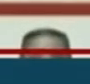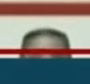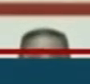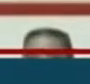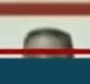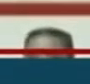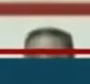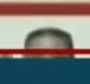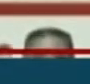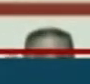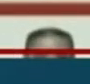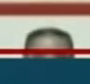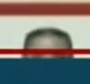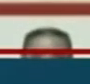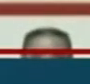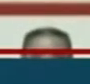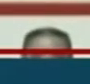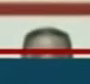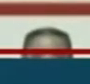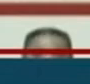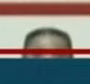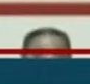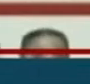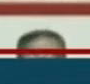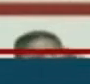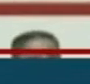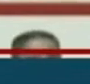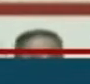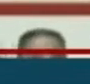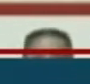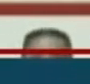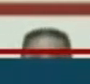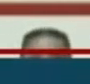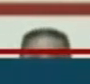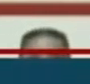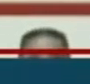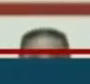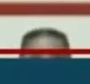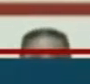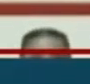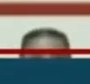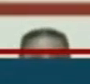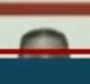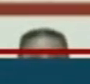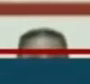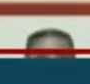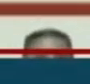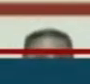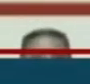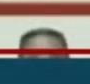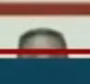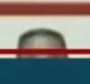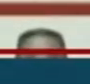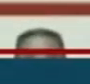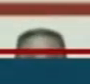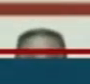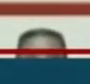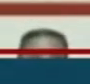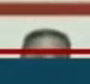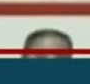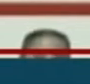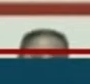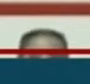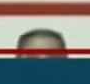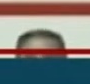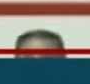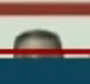Padrino Lopez reiterated the accusation against the Colombian government, led by Iván Duque, for supporting and financing these extremist groups that seek